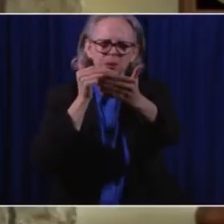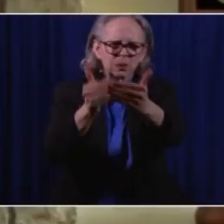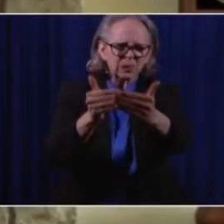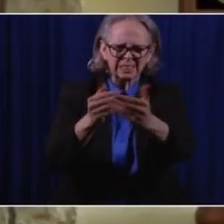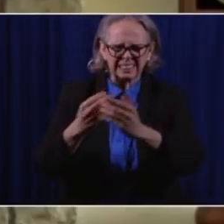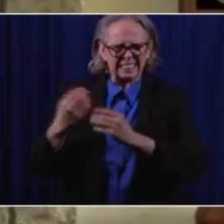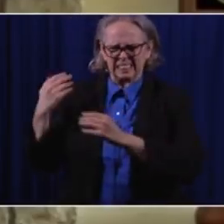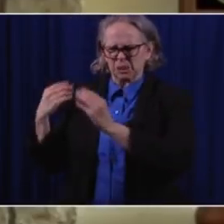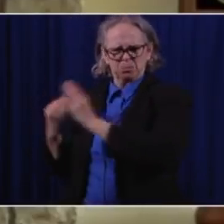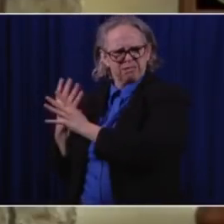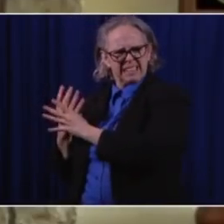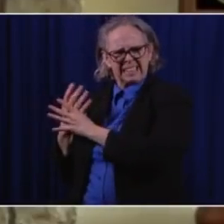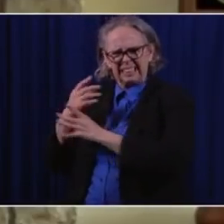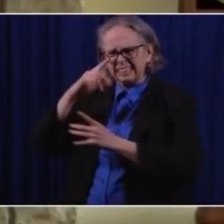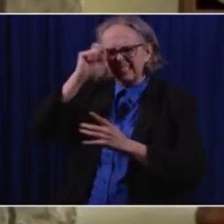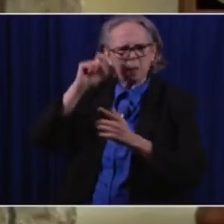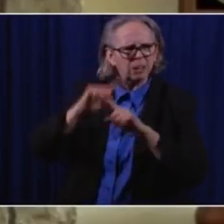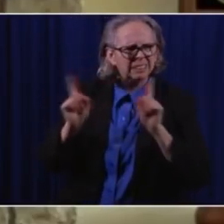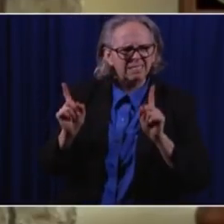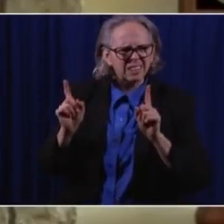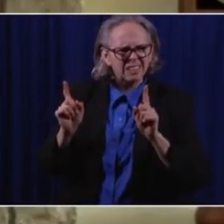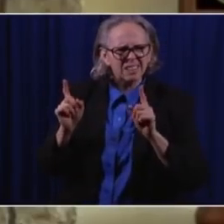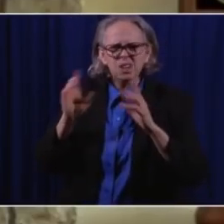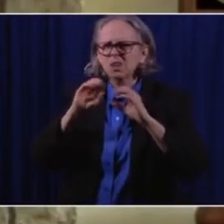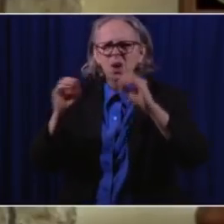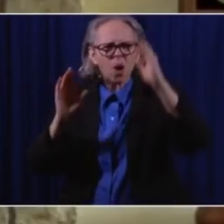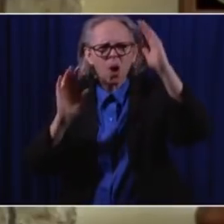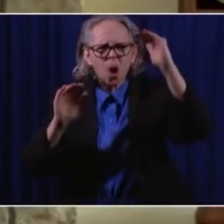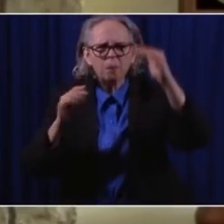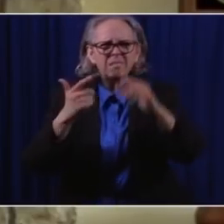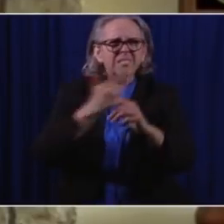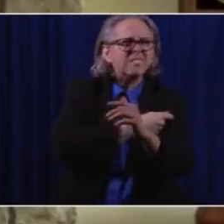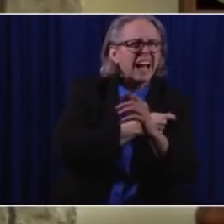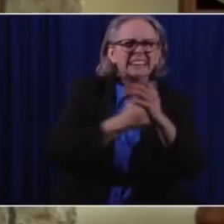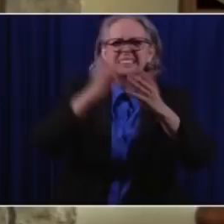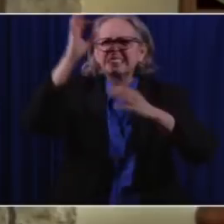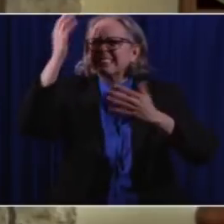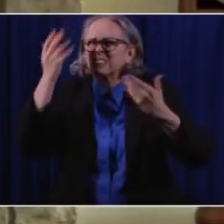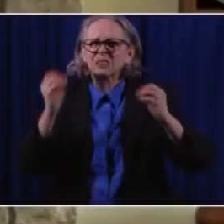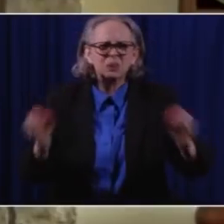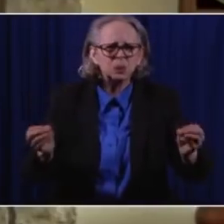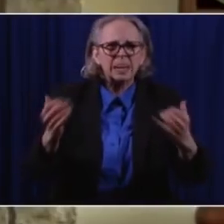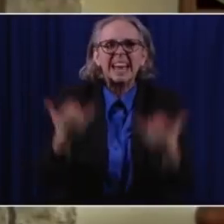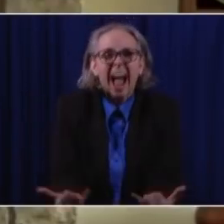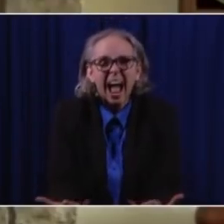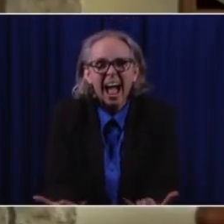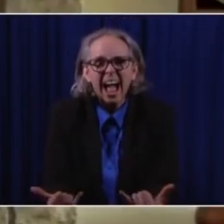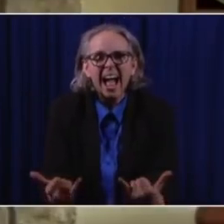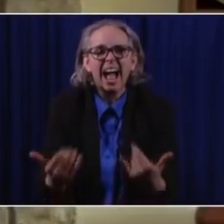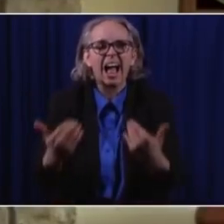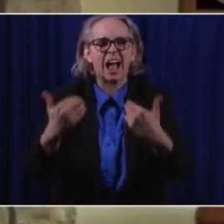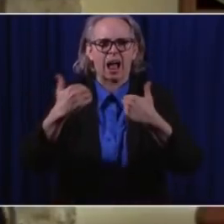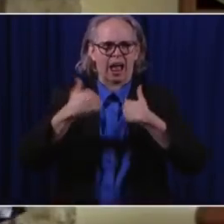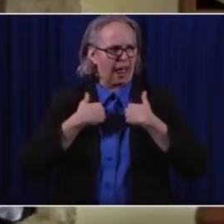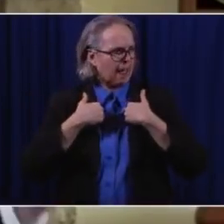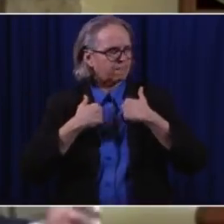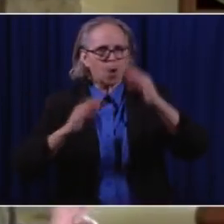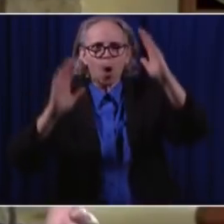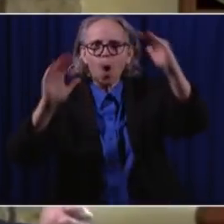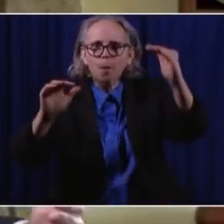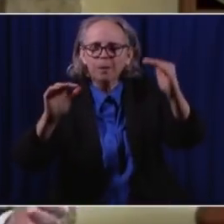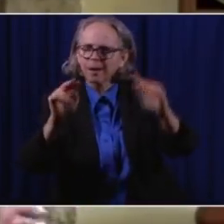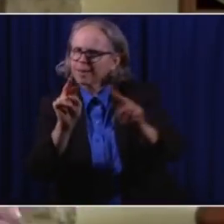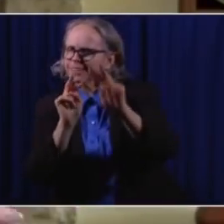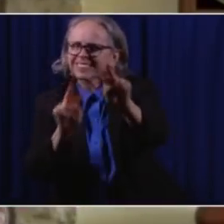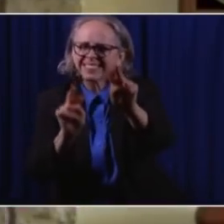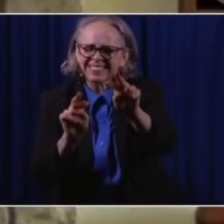end now, and we just got to get there. And we got to build that bridge between what we have today, and build